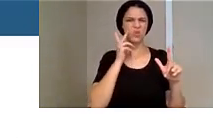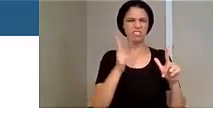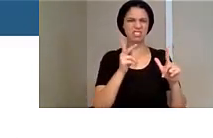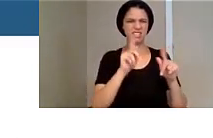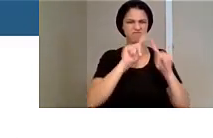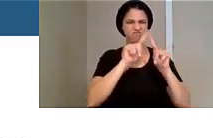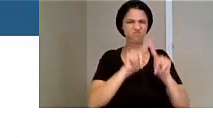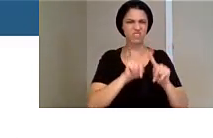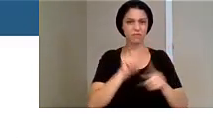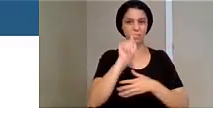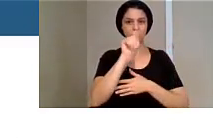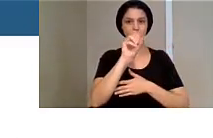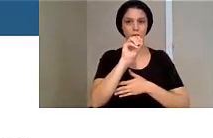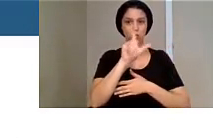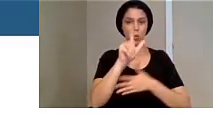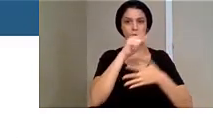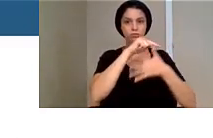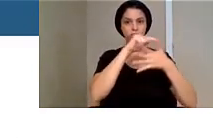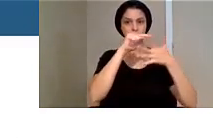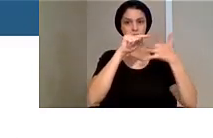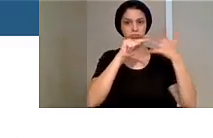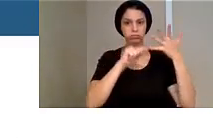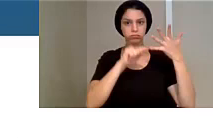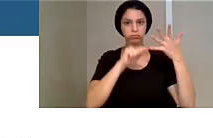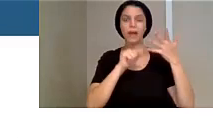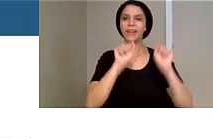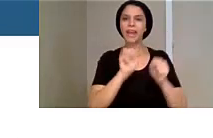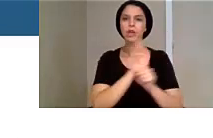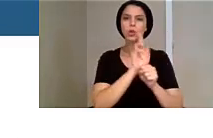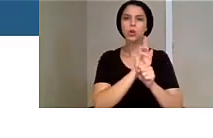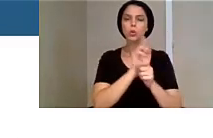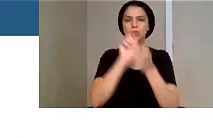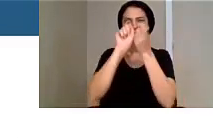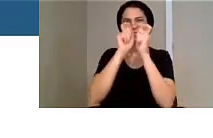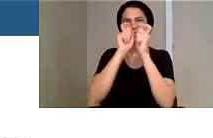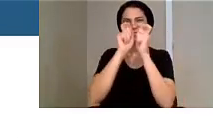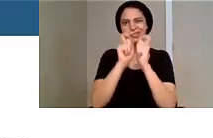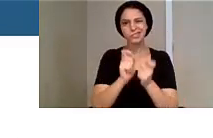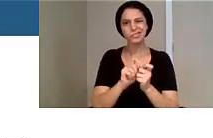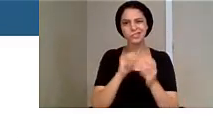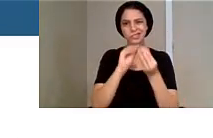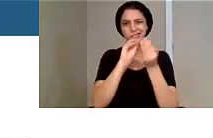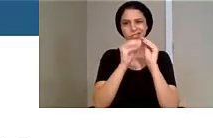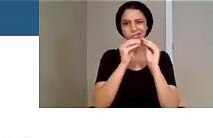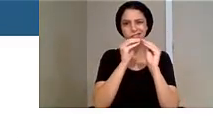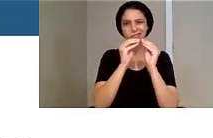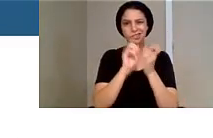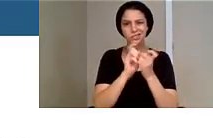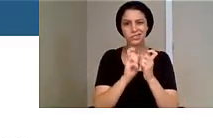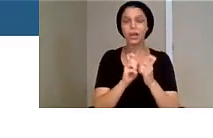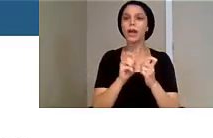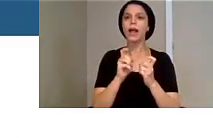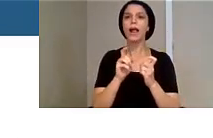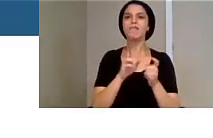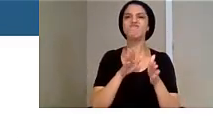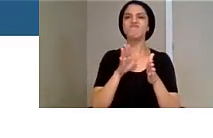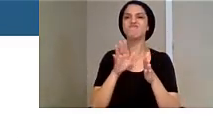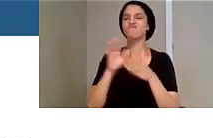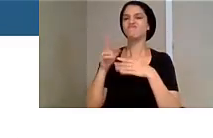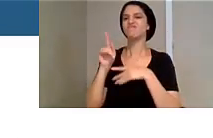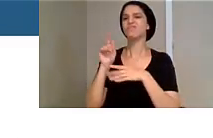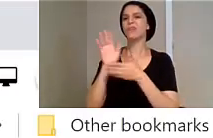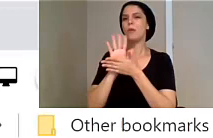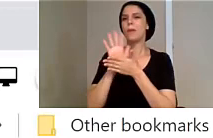the assignment, complete it, and then in the upper right-hand corner, there's that submit button to turn it in. So a